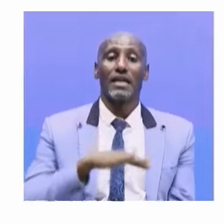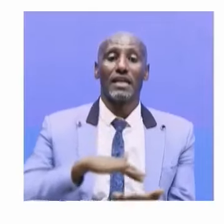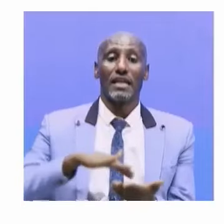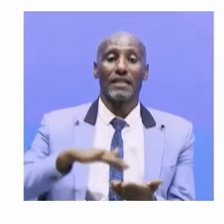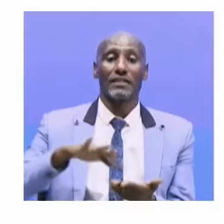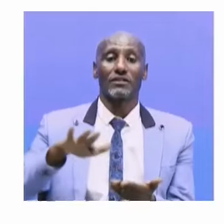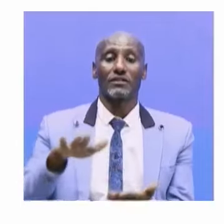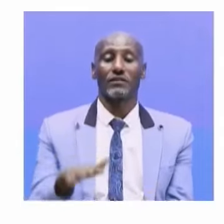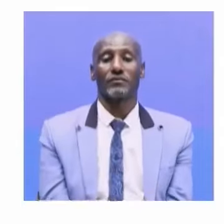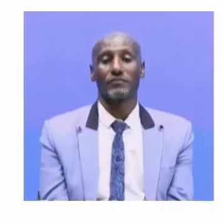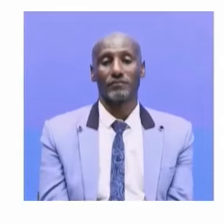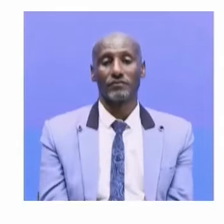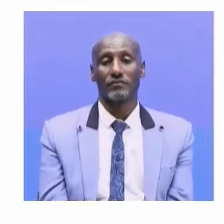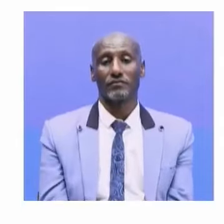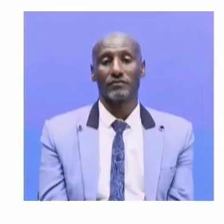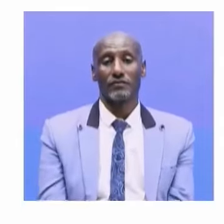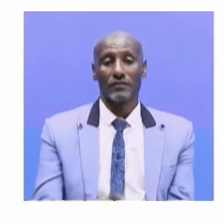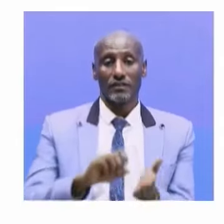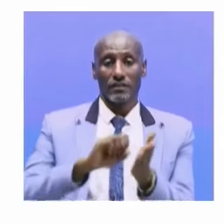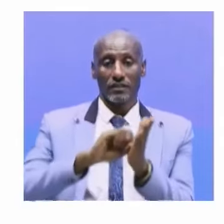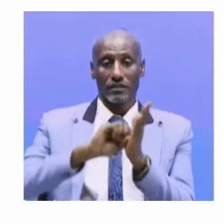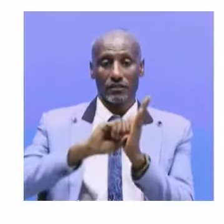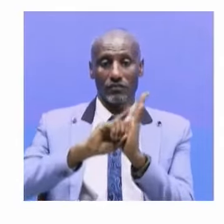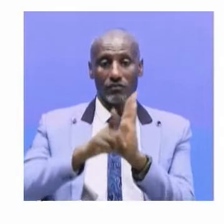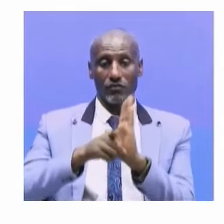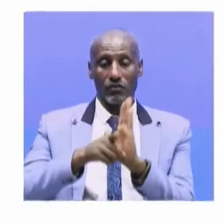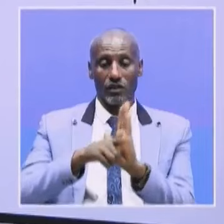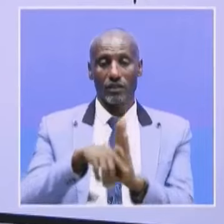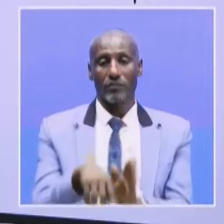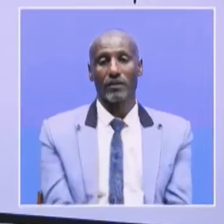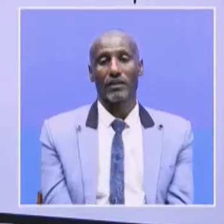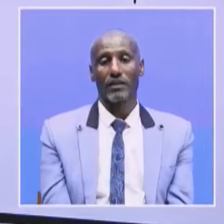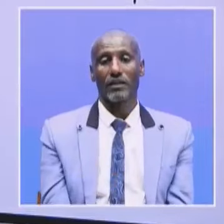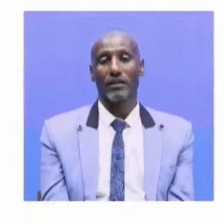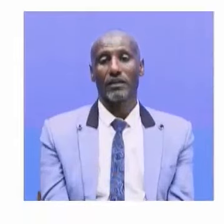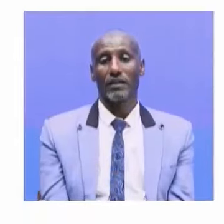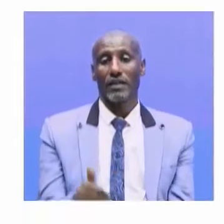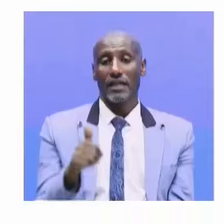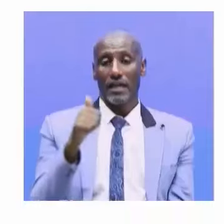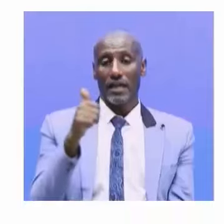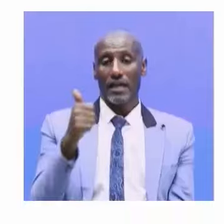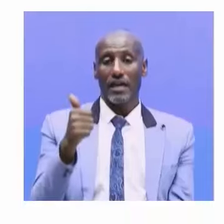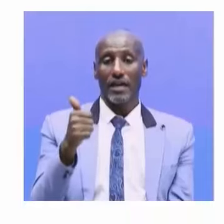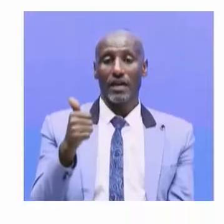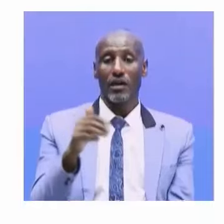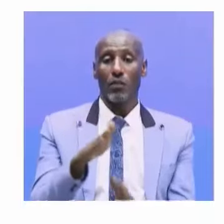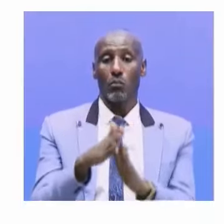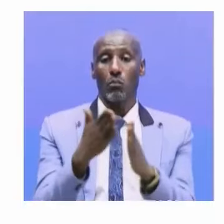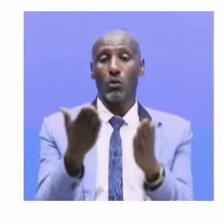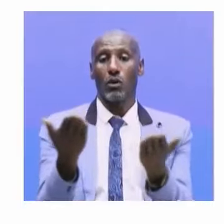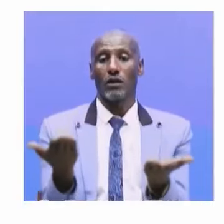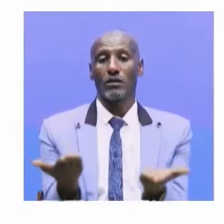So here is we can use like different them. For example, a book,